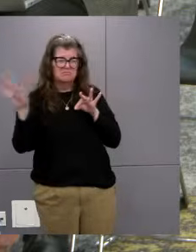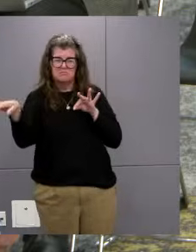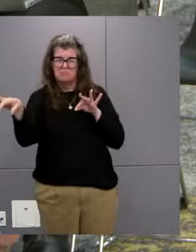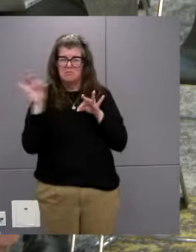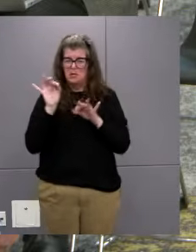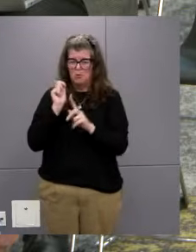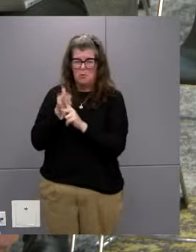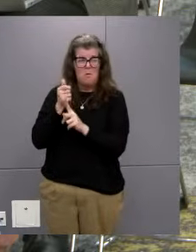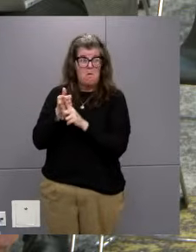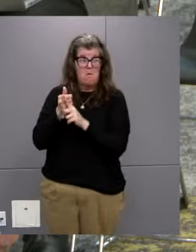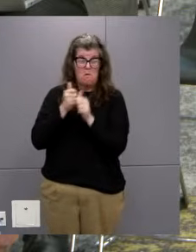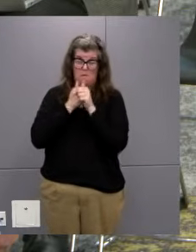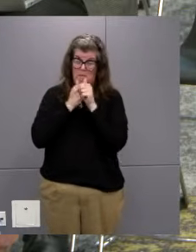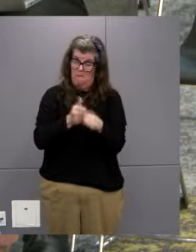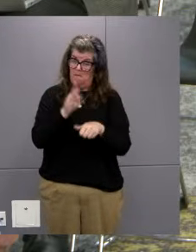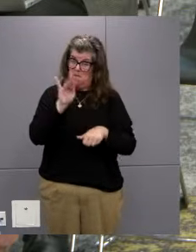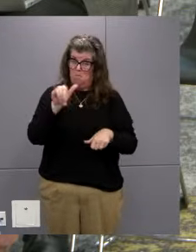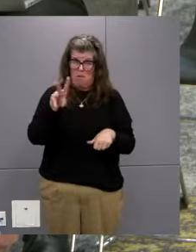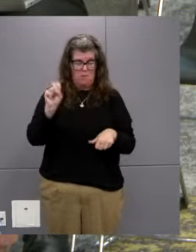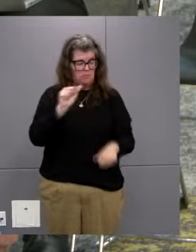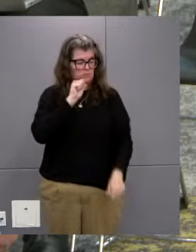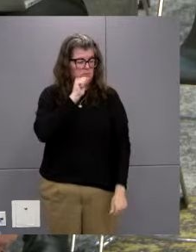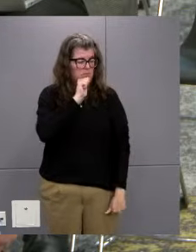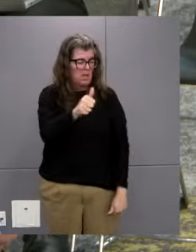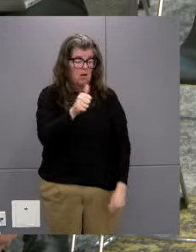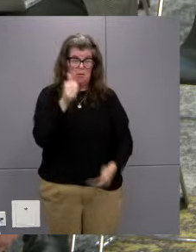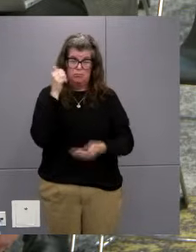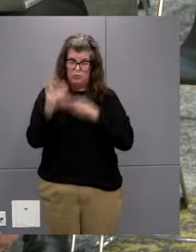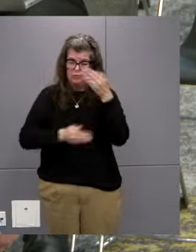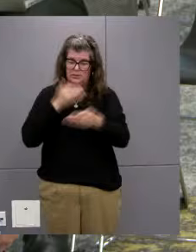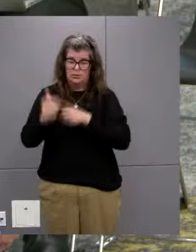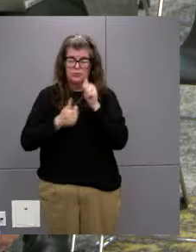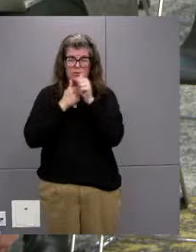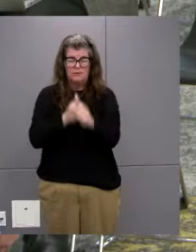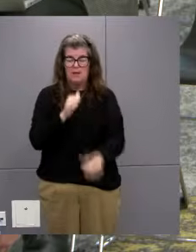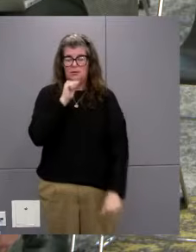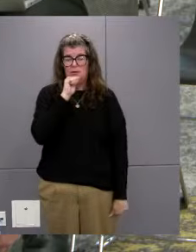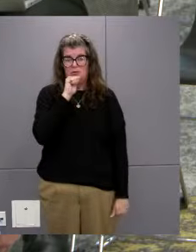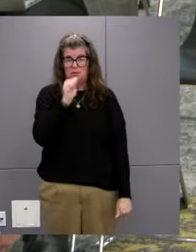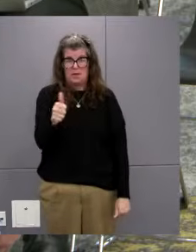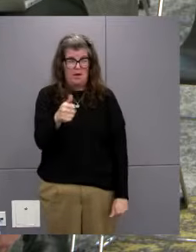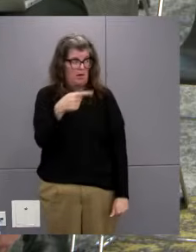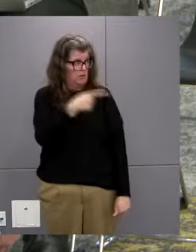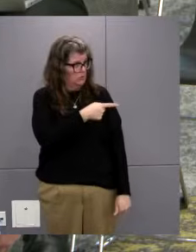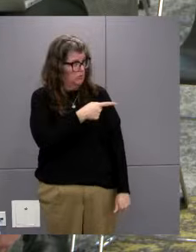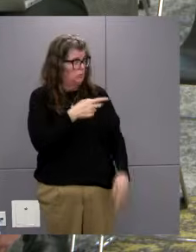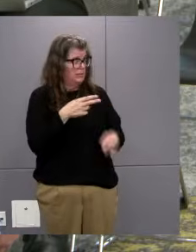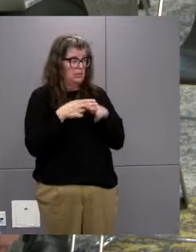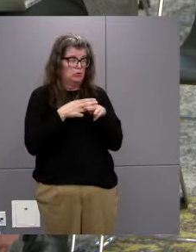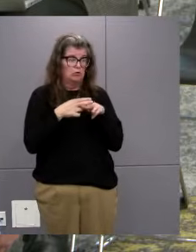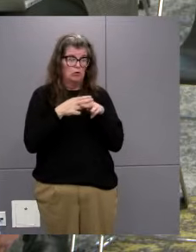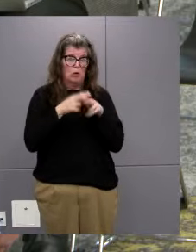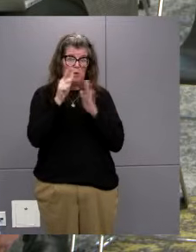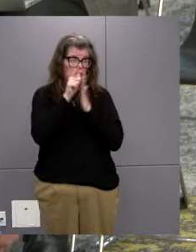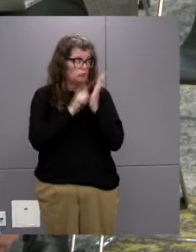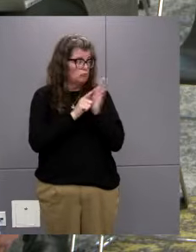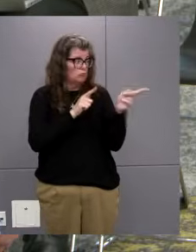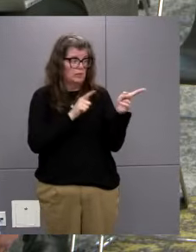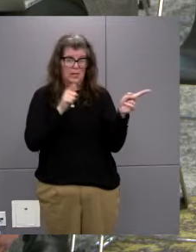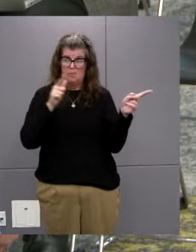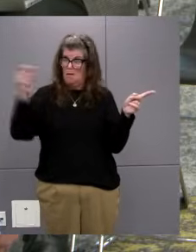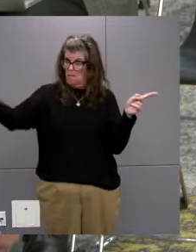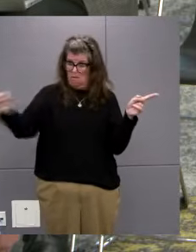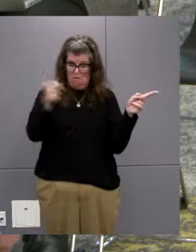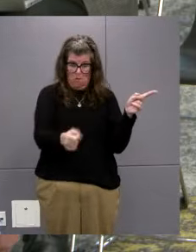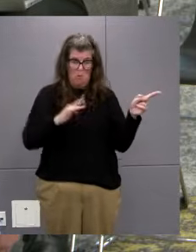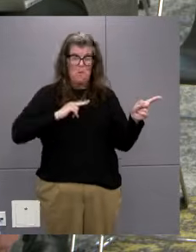own bylaws and procedures. For instance, your interim attorney and your parliamentarian are each appointed by this board